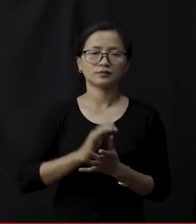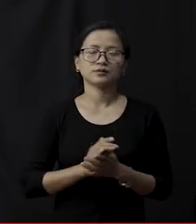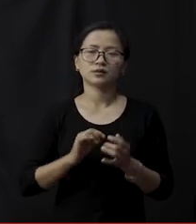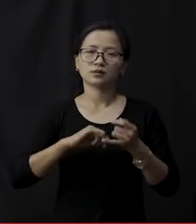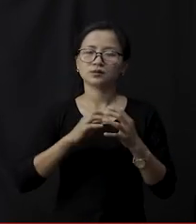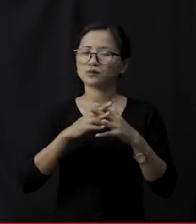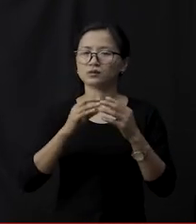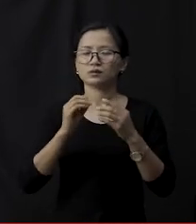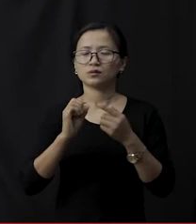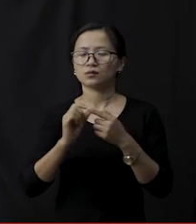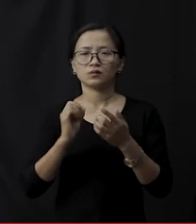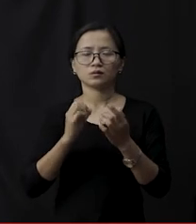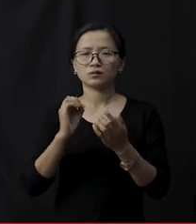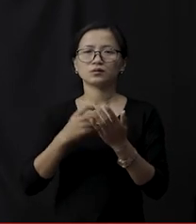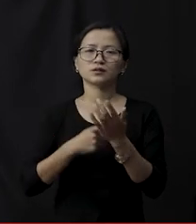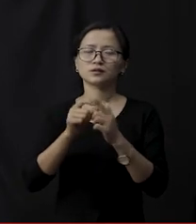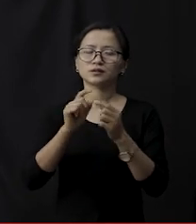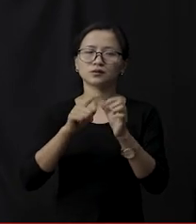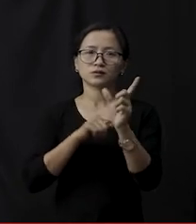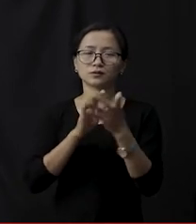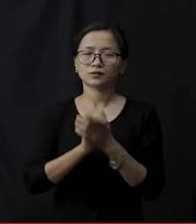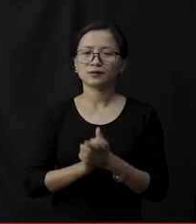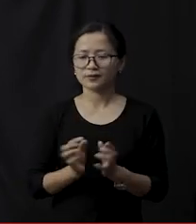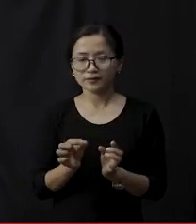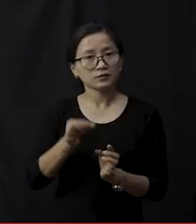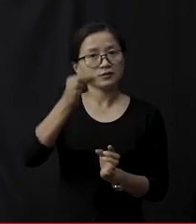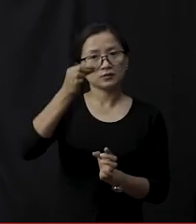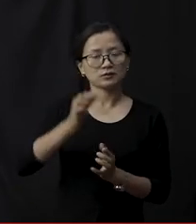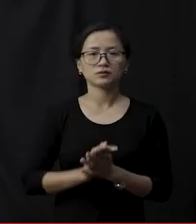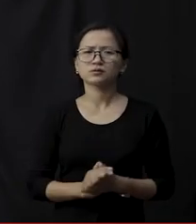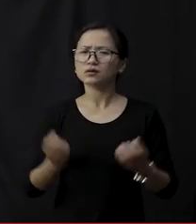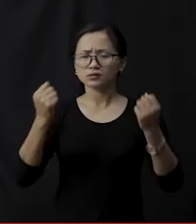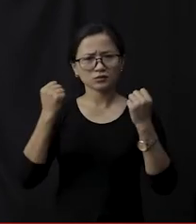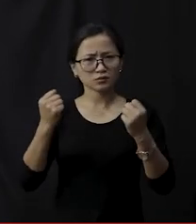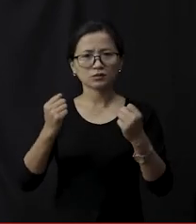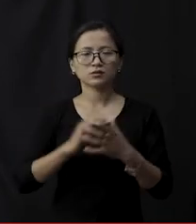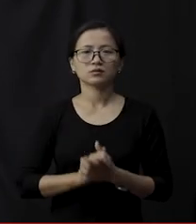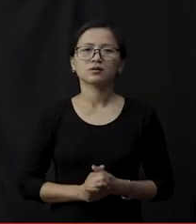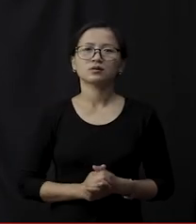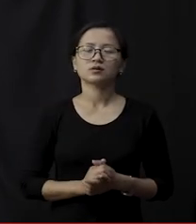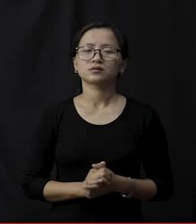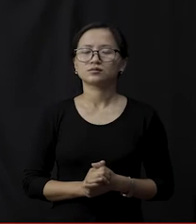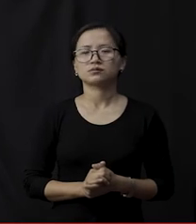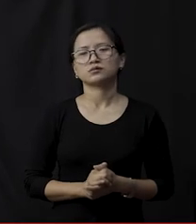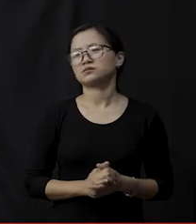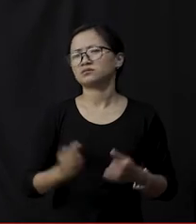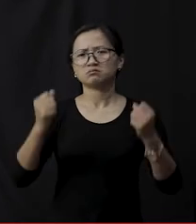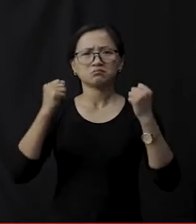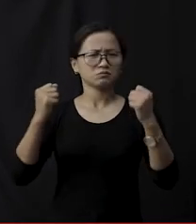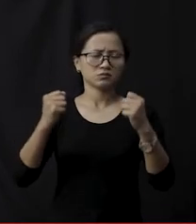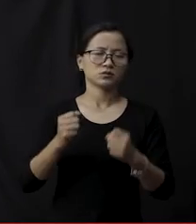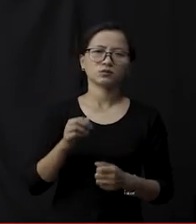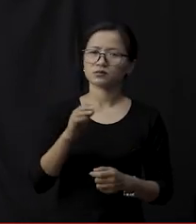stem, okay? They also have a woody stem. They are strong, but they are not that strong